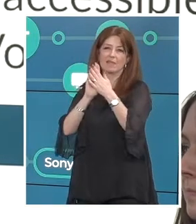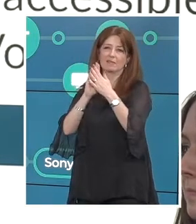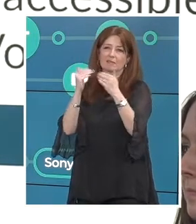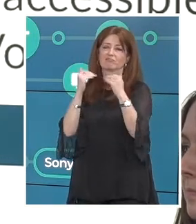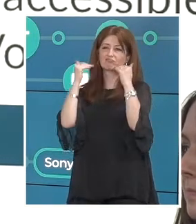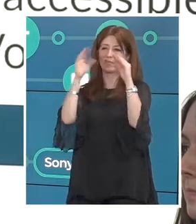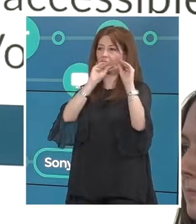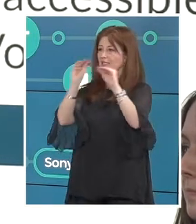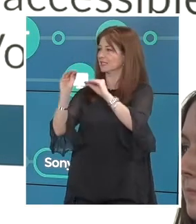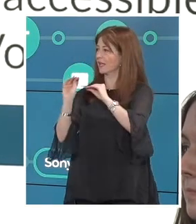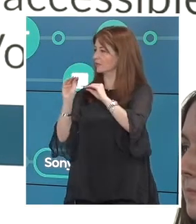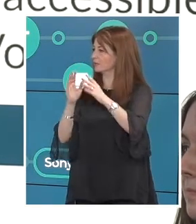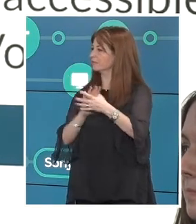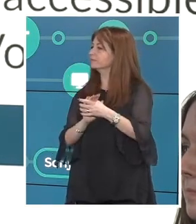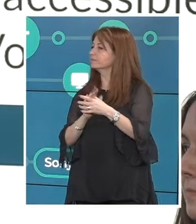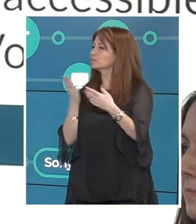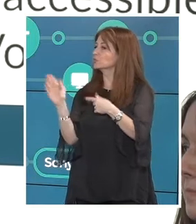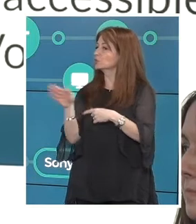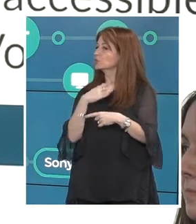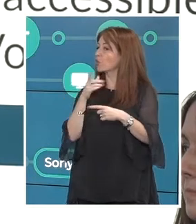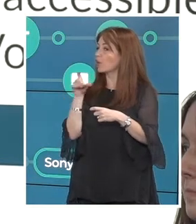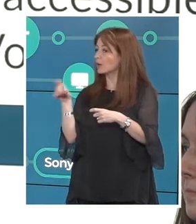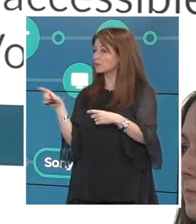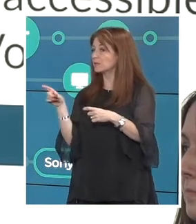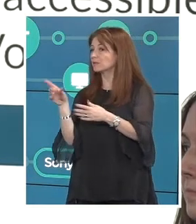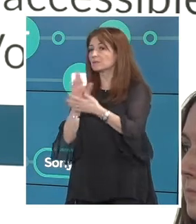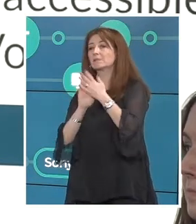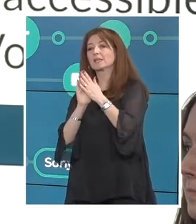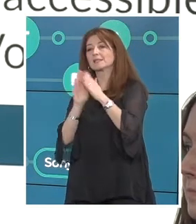all customers that are really accessibility focused.